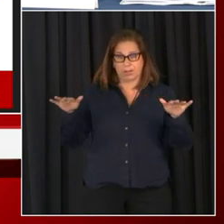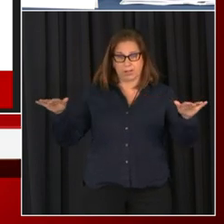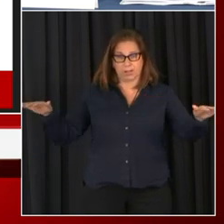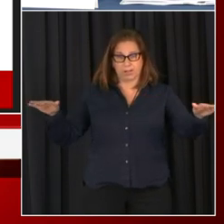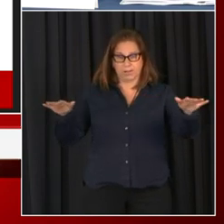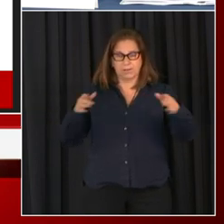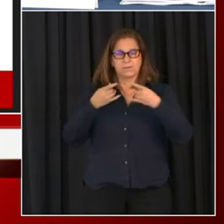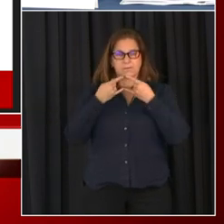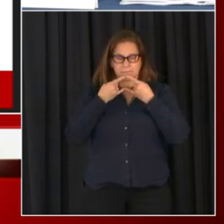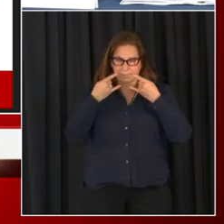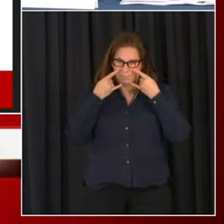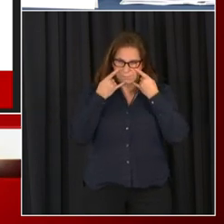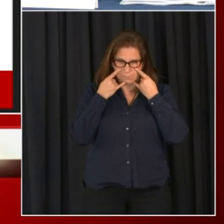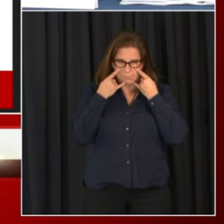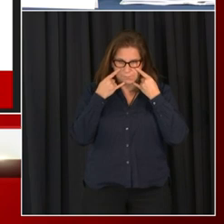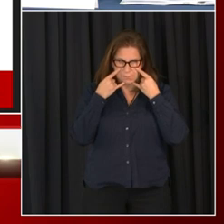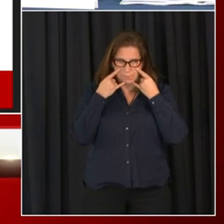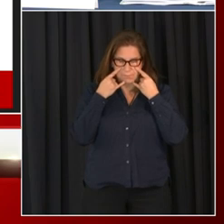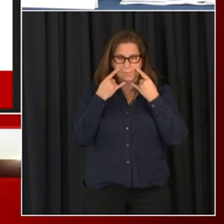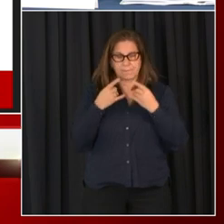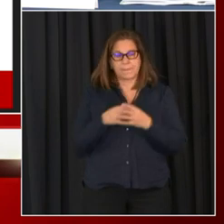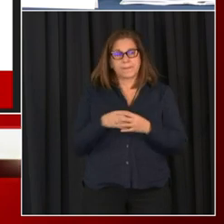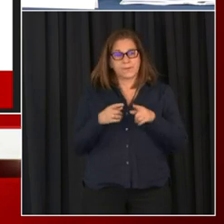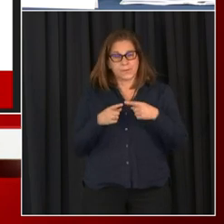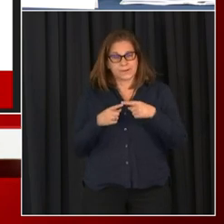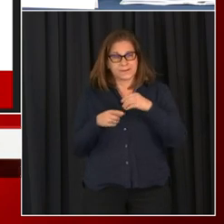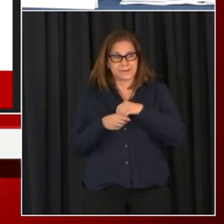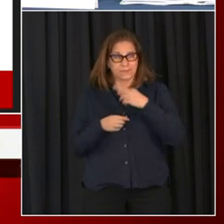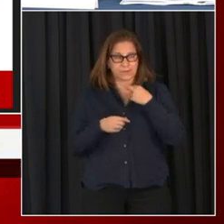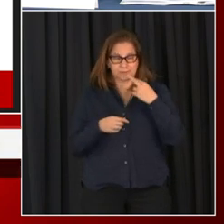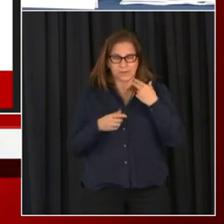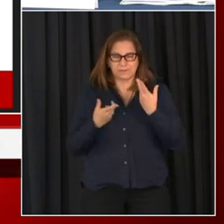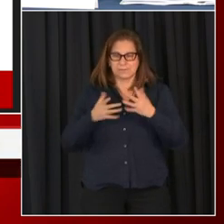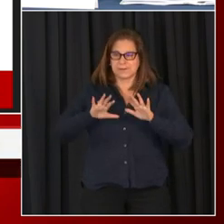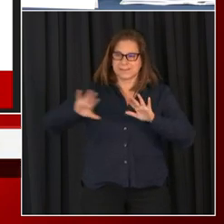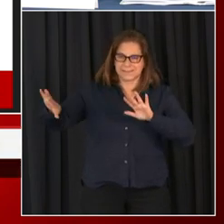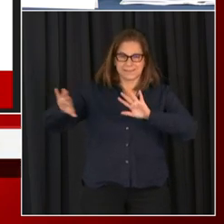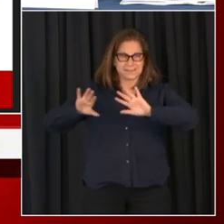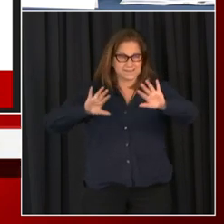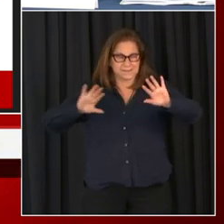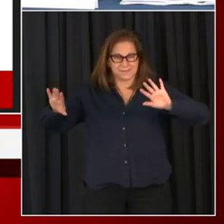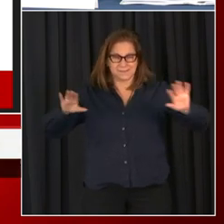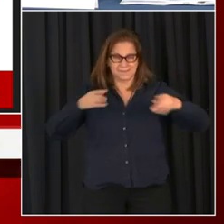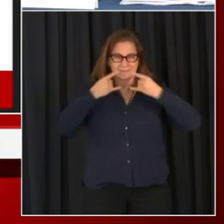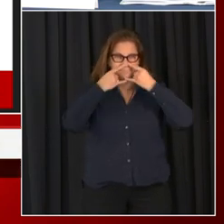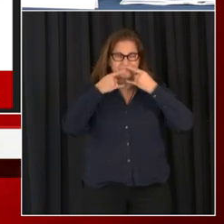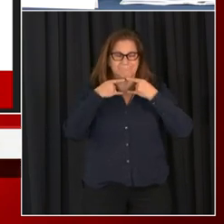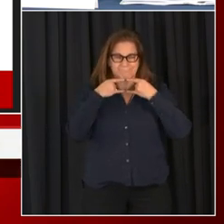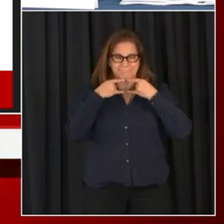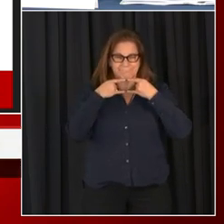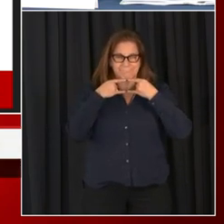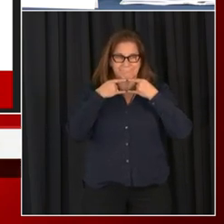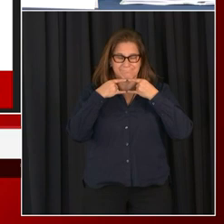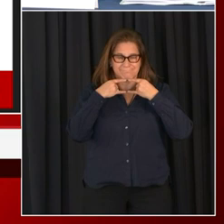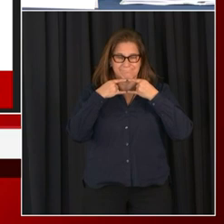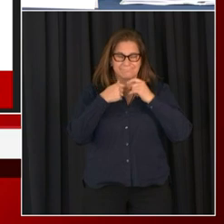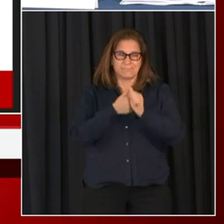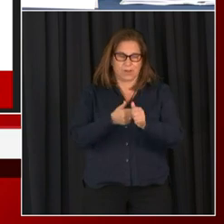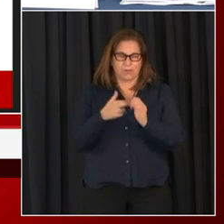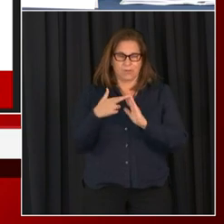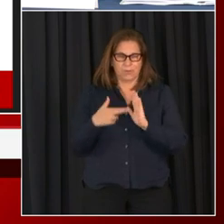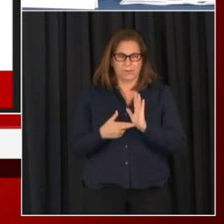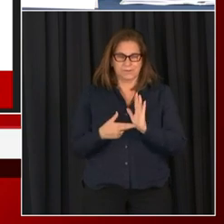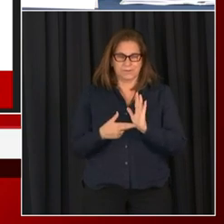those proprietors of those restaurants are keeping you safe while you are in those environments. And then lastly, we need to make